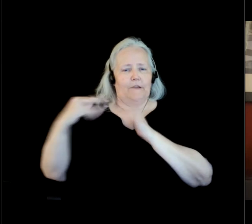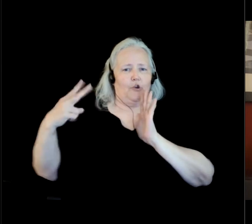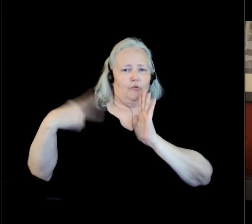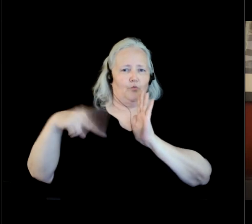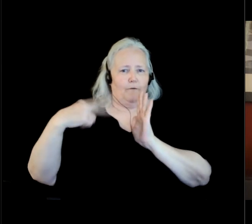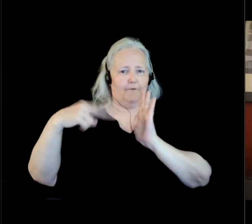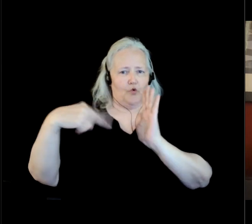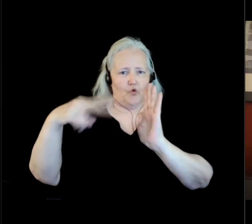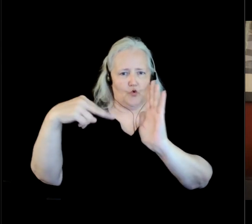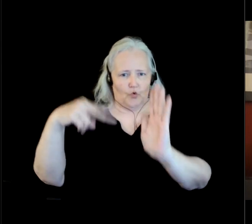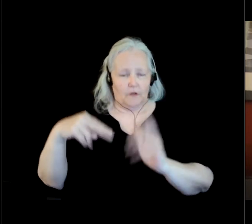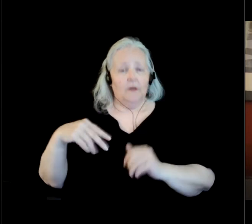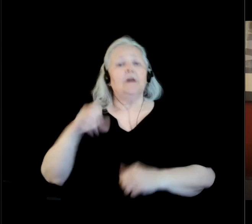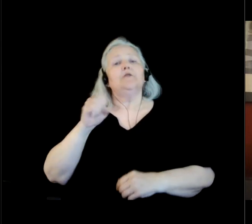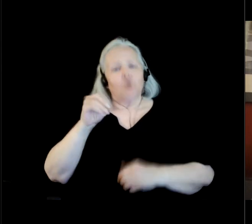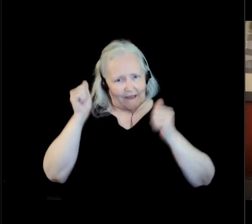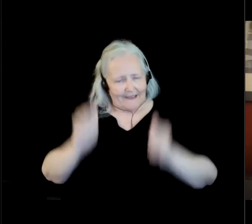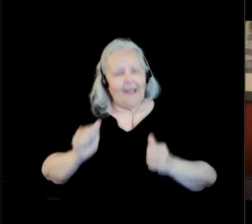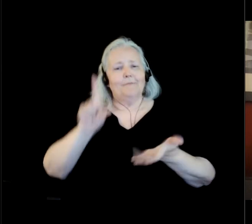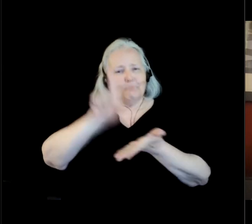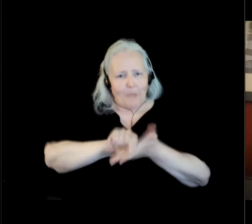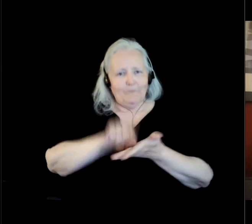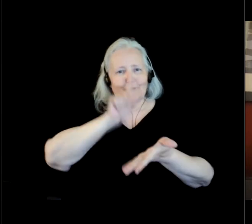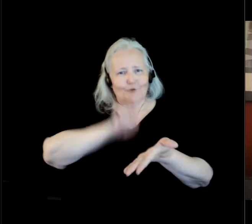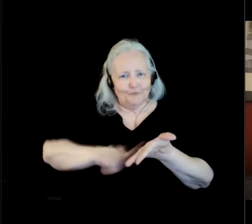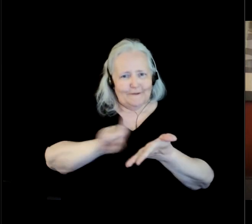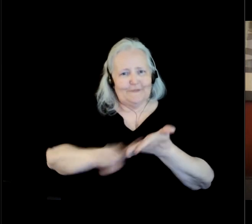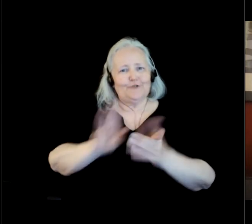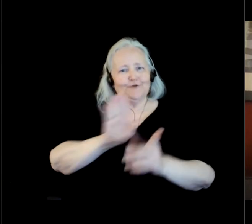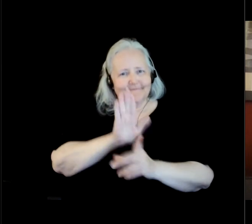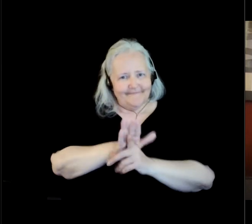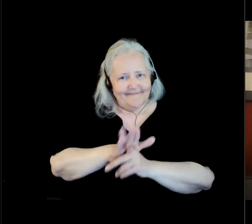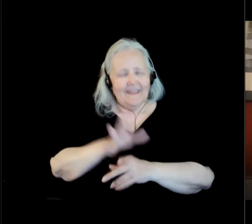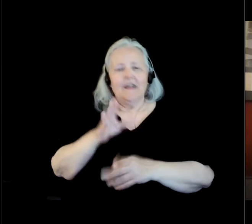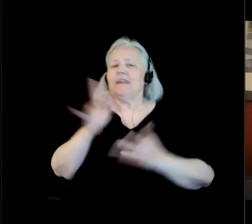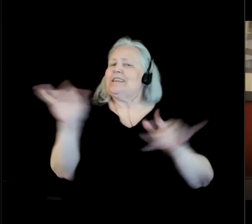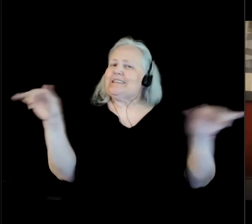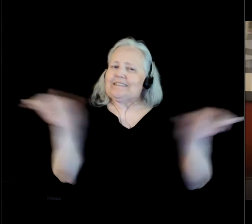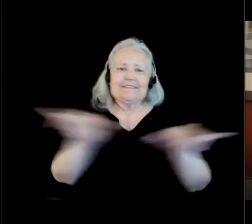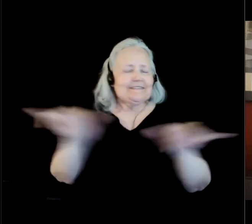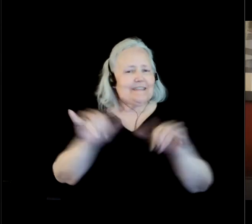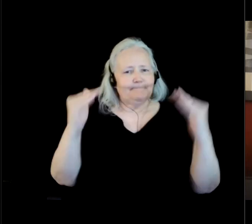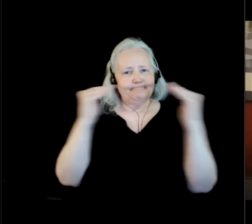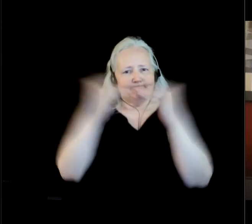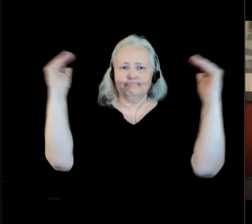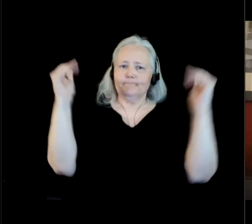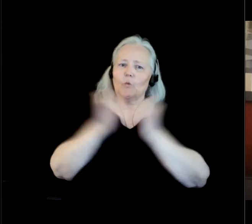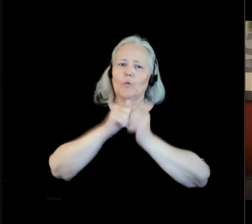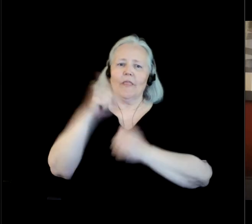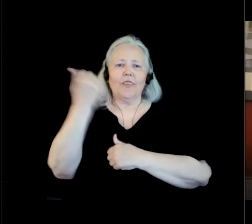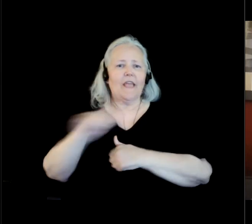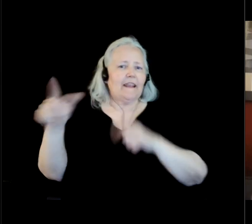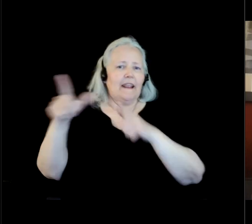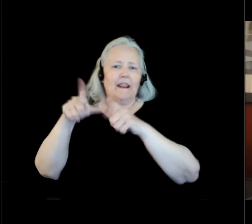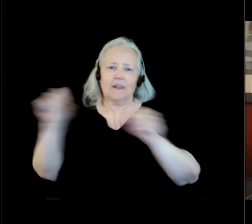kind of research can be published so that it can enjoy the same recognition as any other linguistics